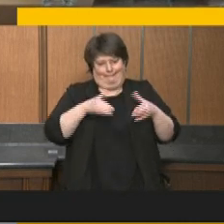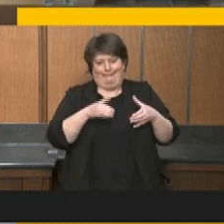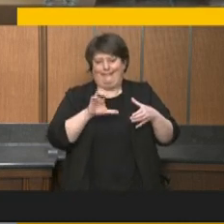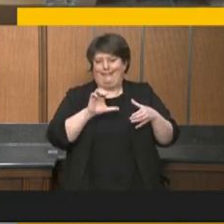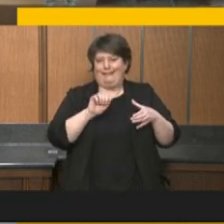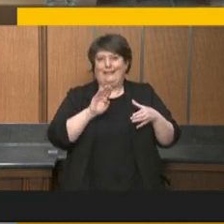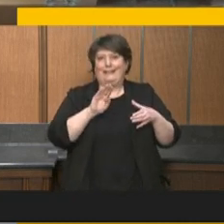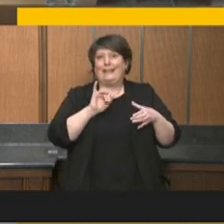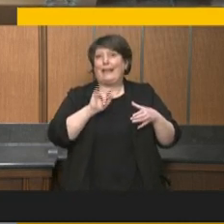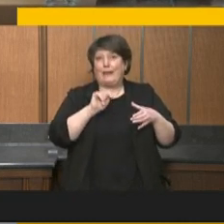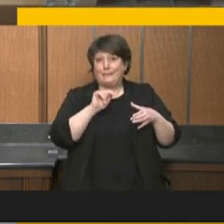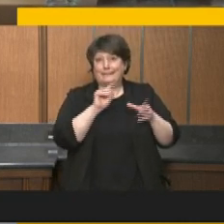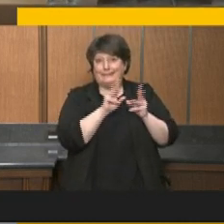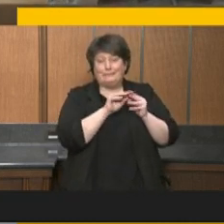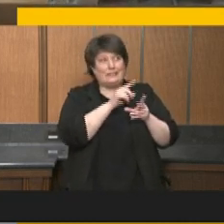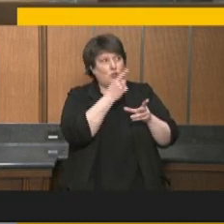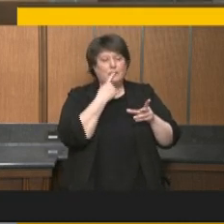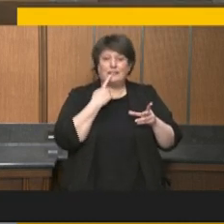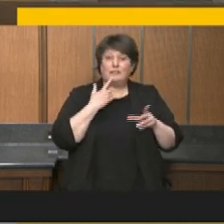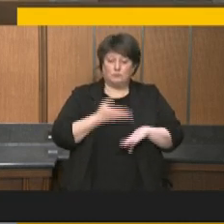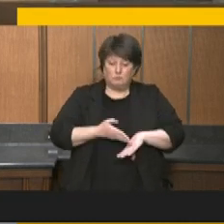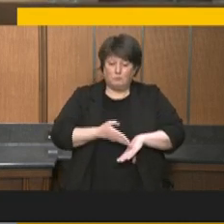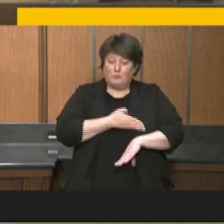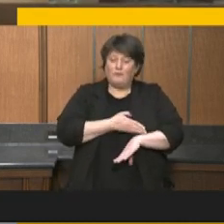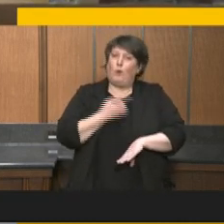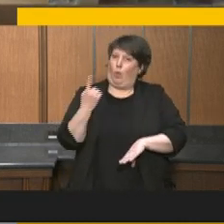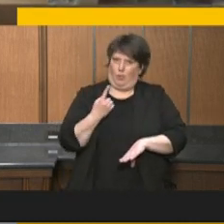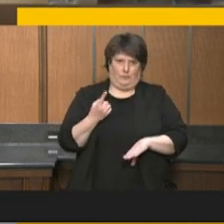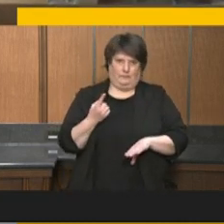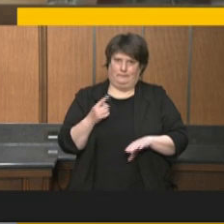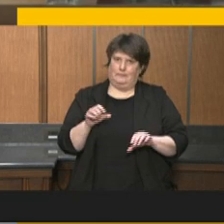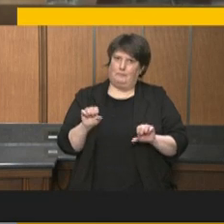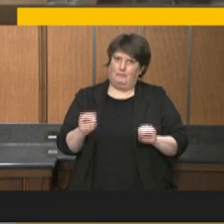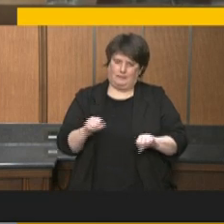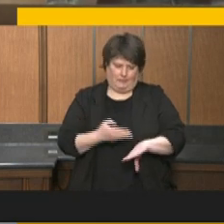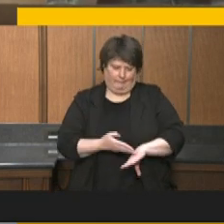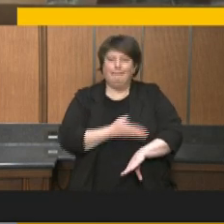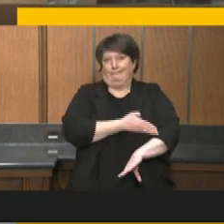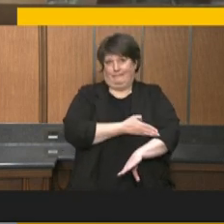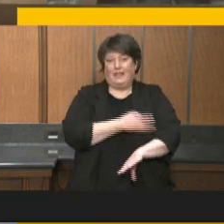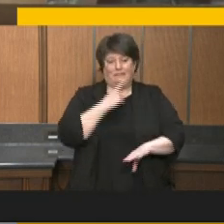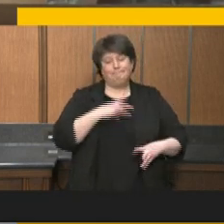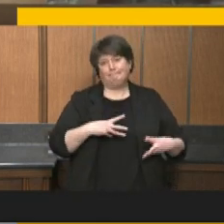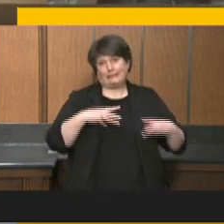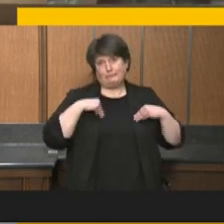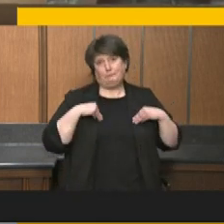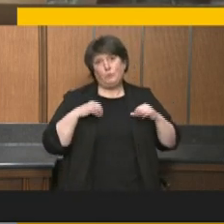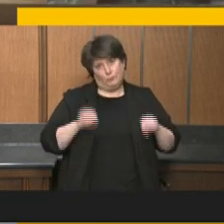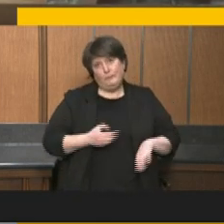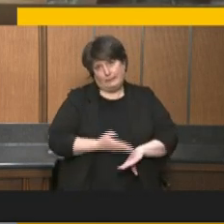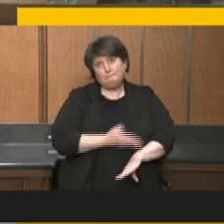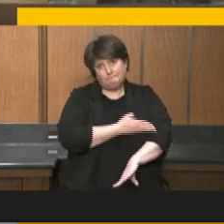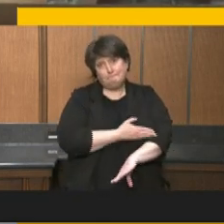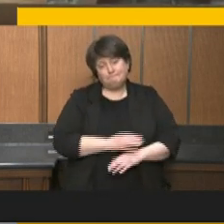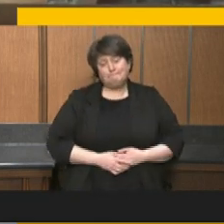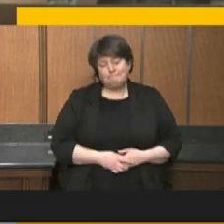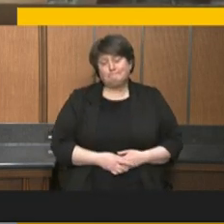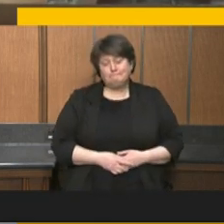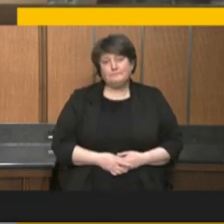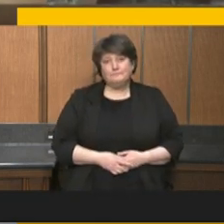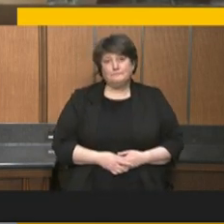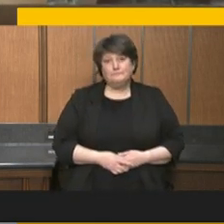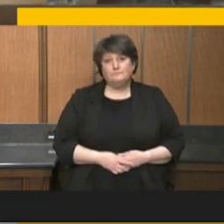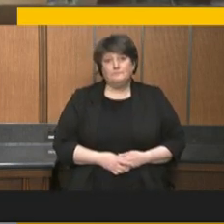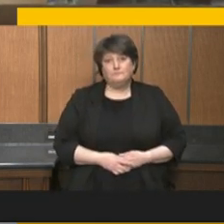possible. And I fully embrace and accept that. And I also really